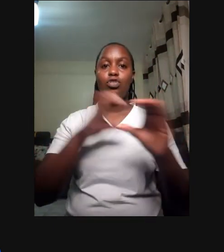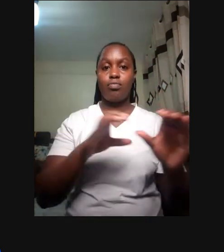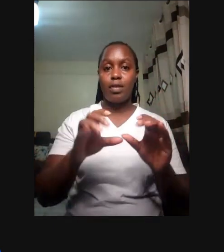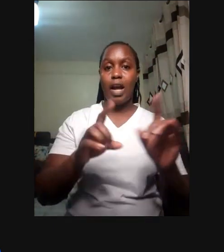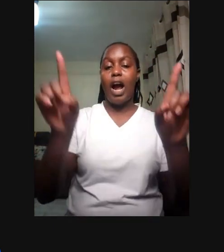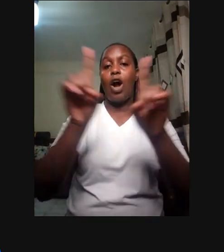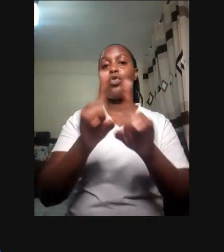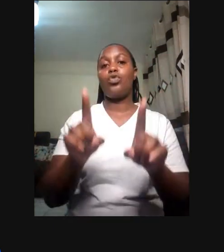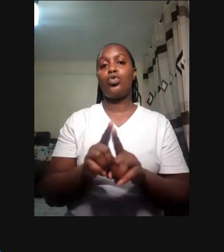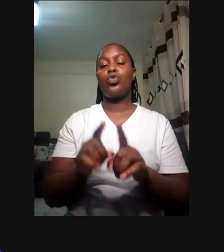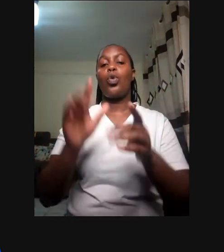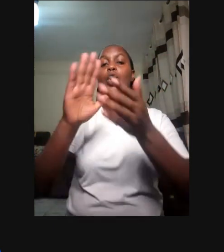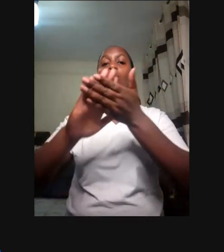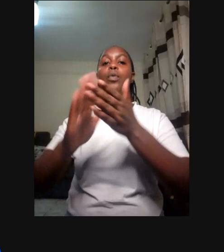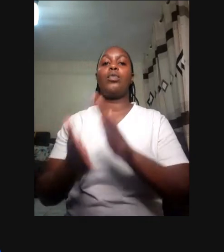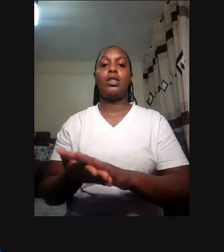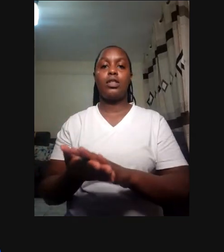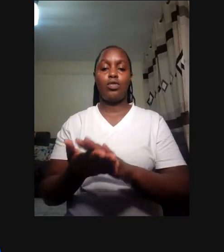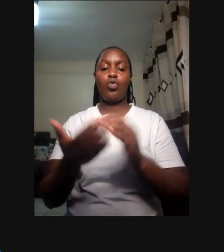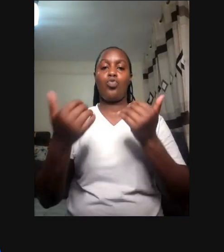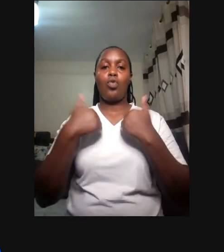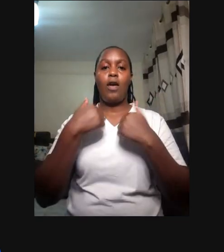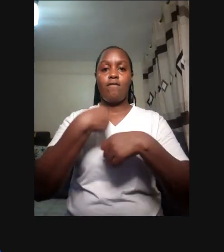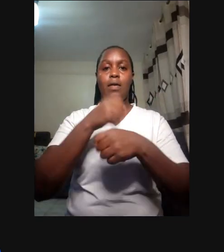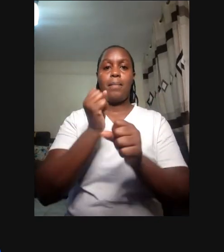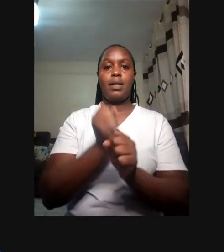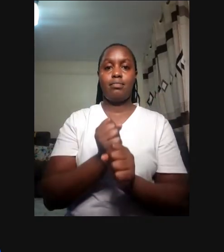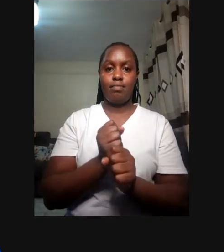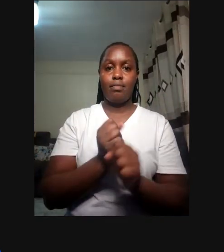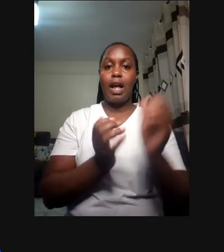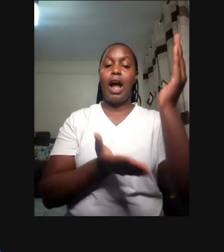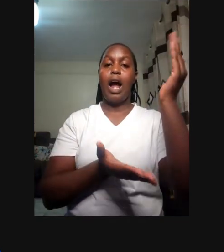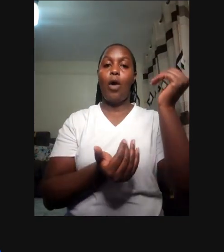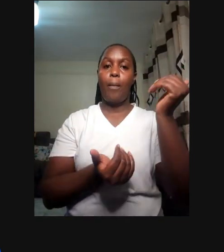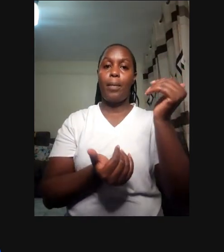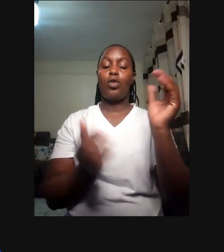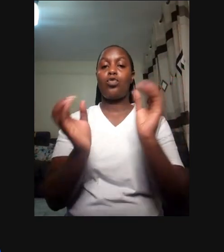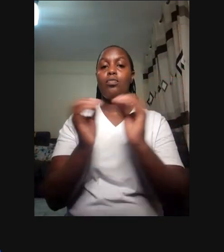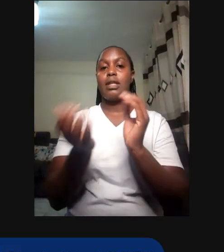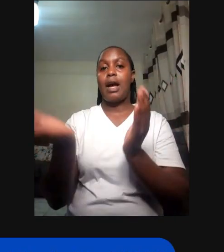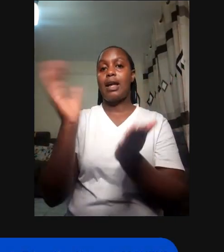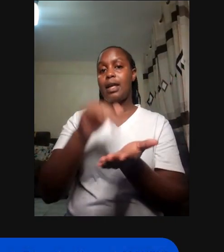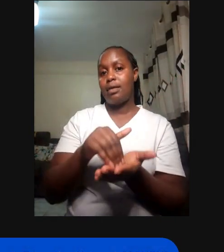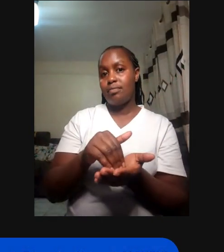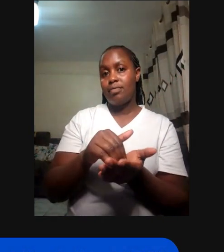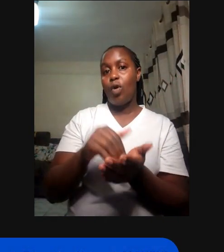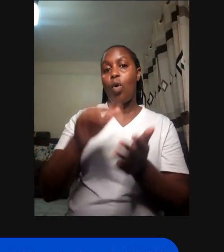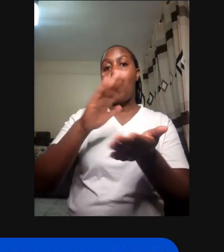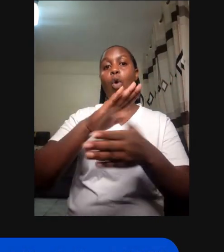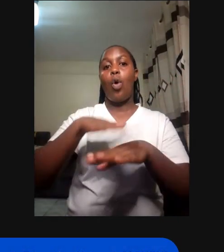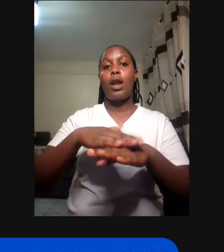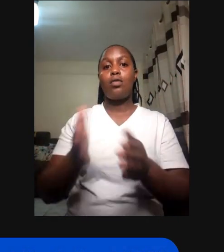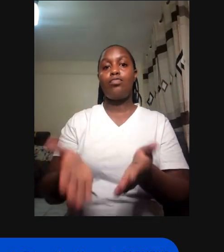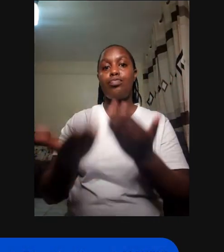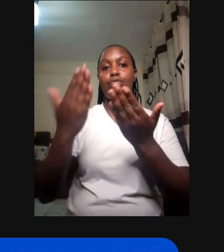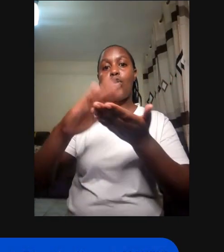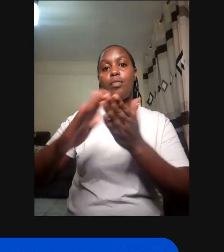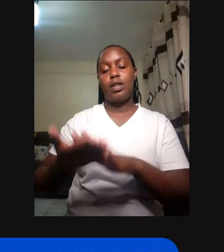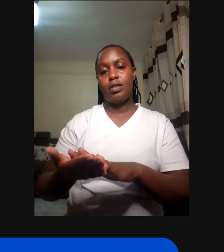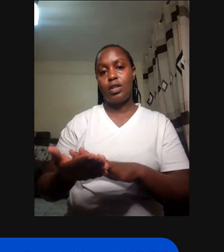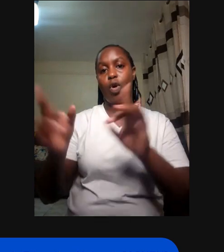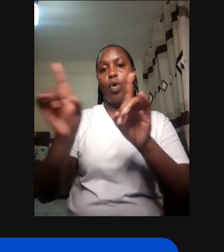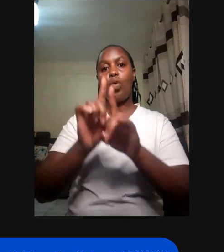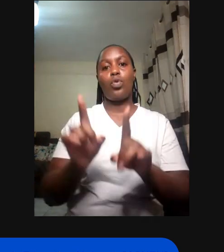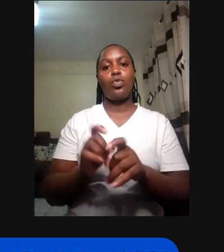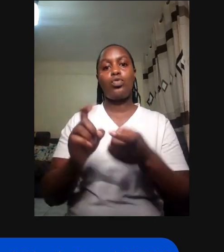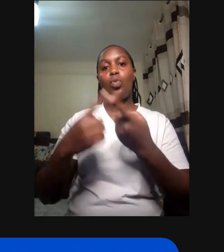that community you build. And I hope to see you around building great communities and reaching out in case you need any help. Thank